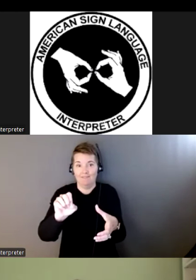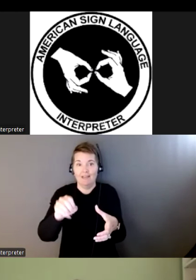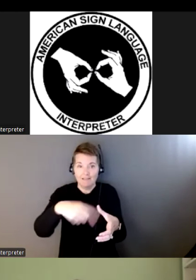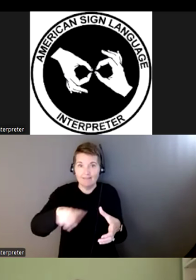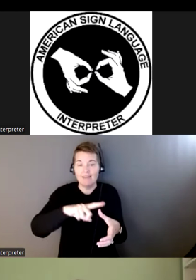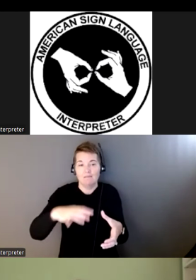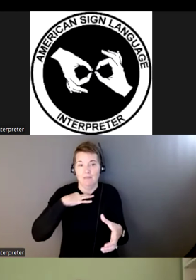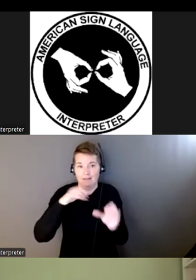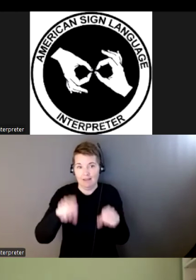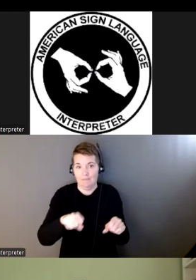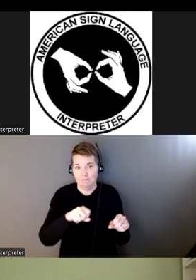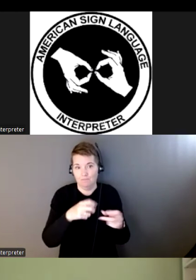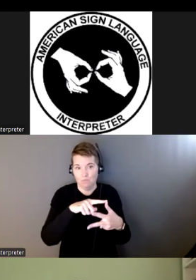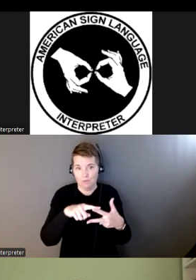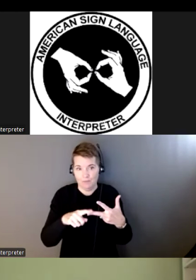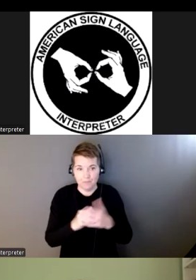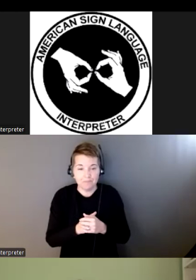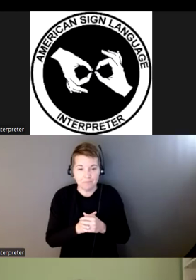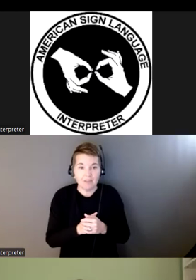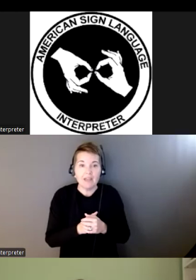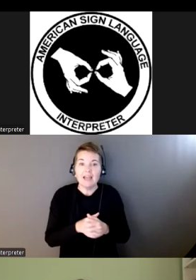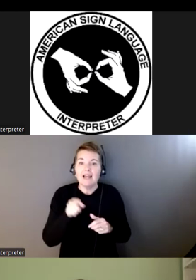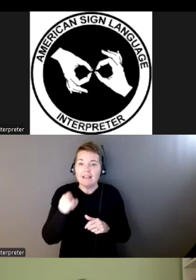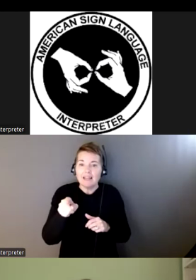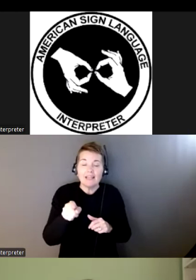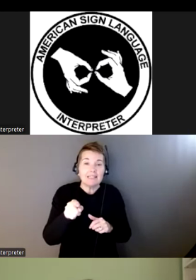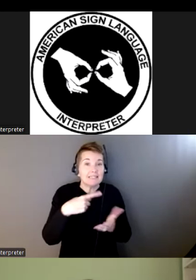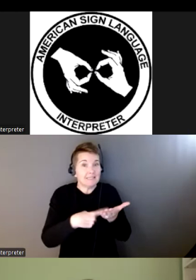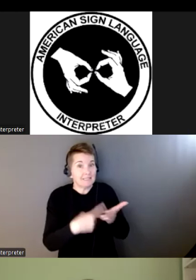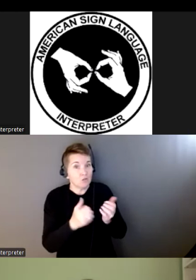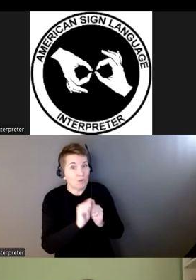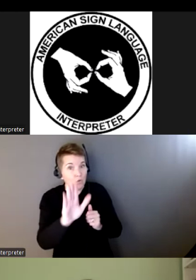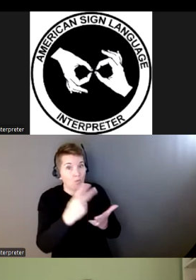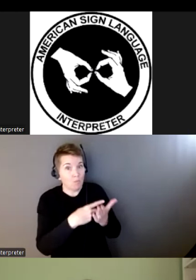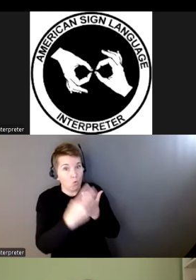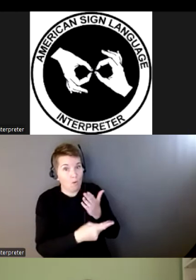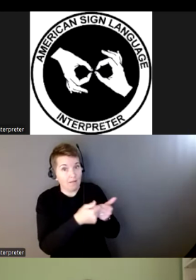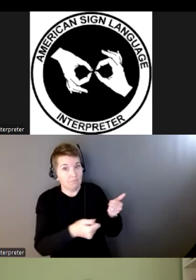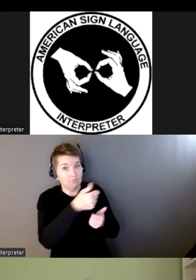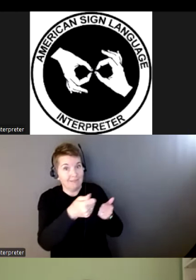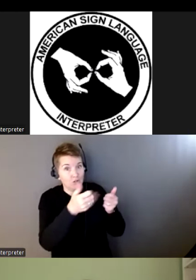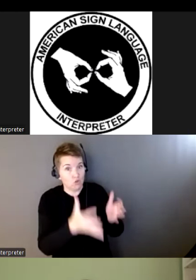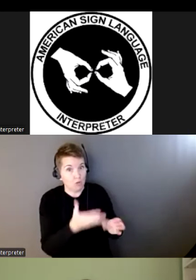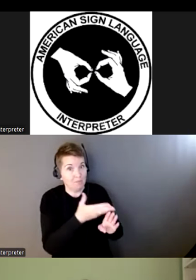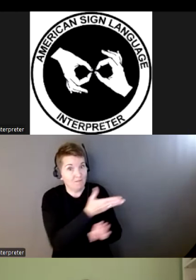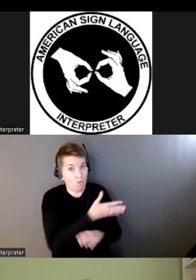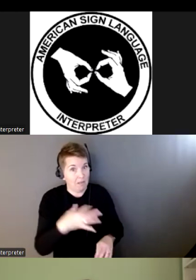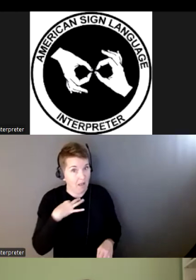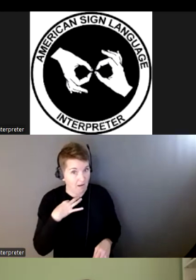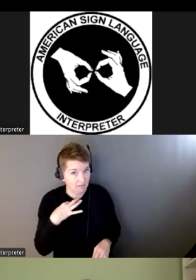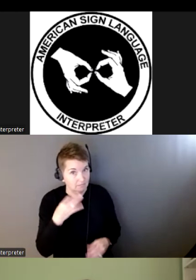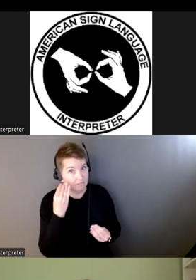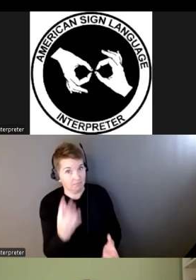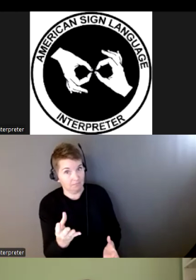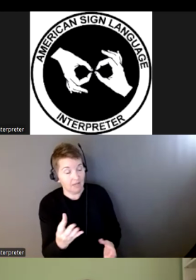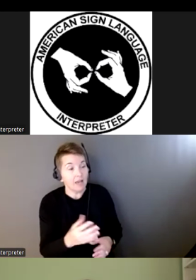encouraged to discuss the eligibility with the program manager in advance of applying. When we do say that,